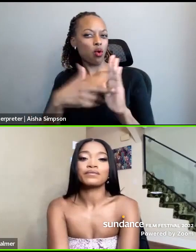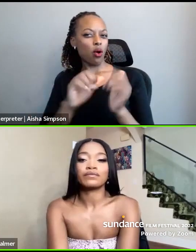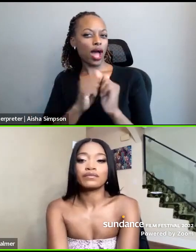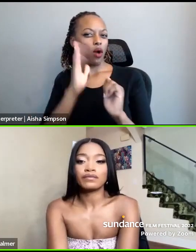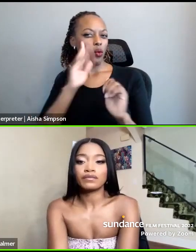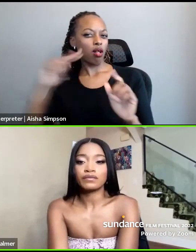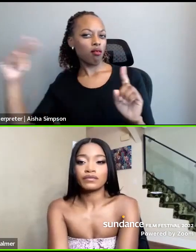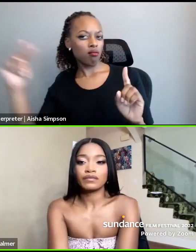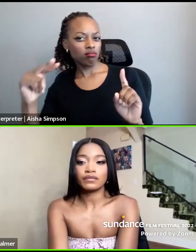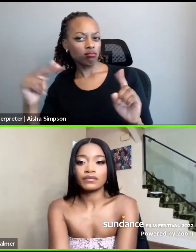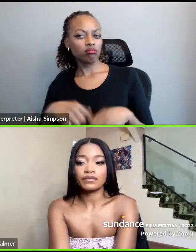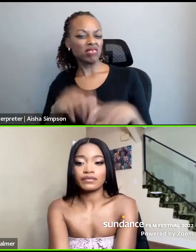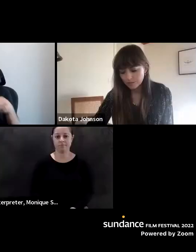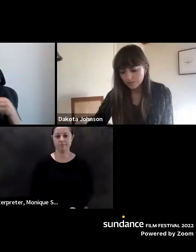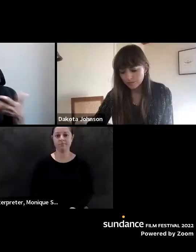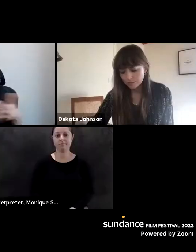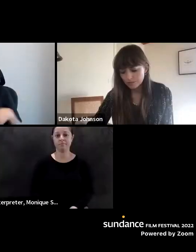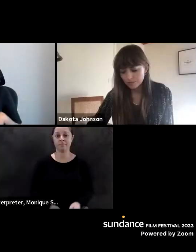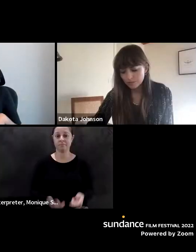me feel?